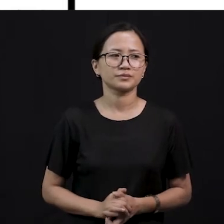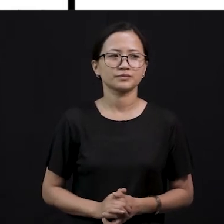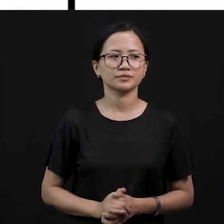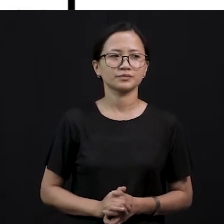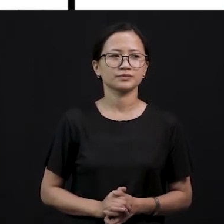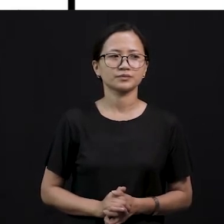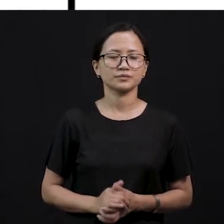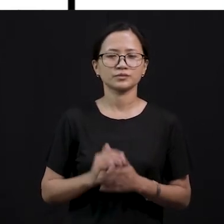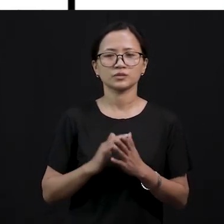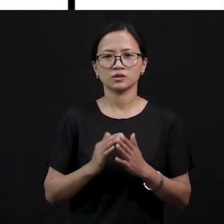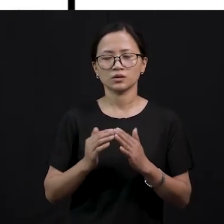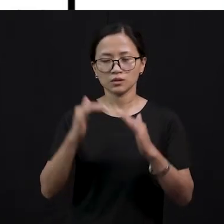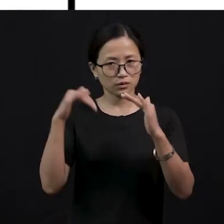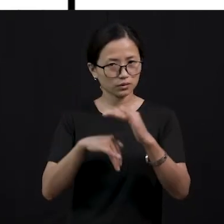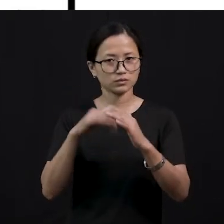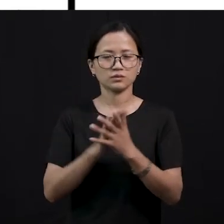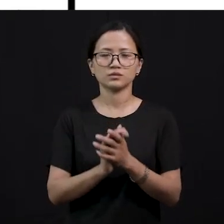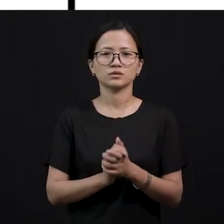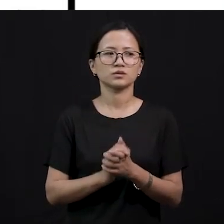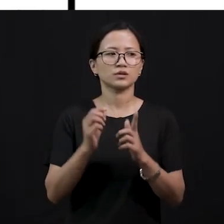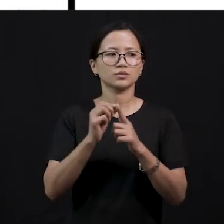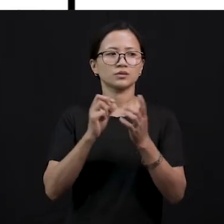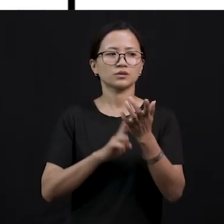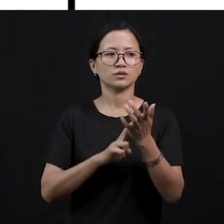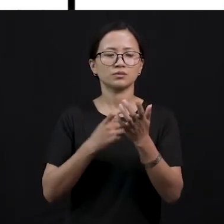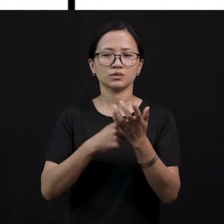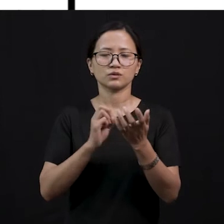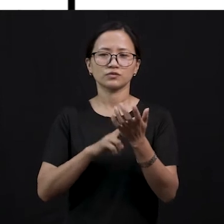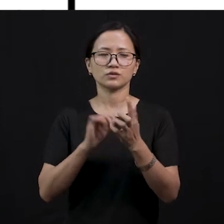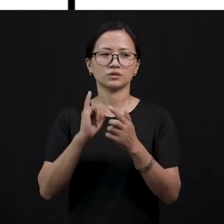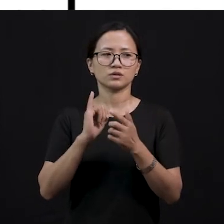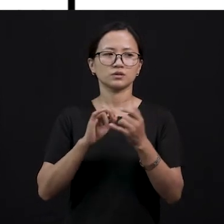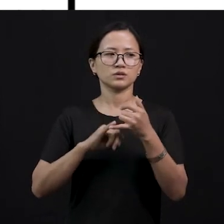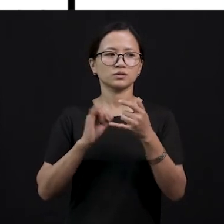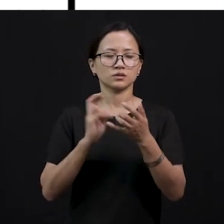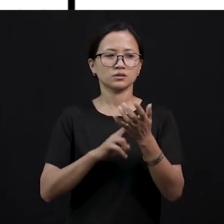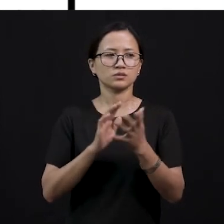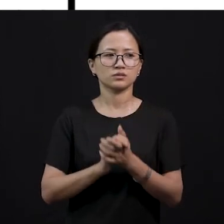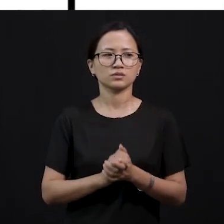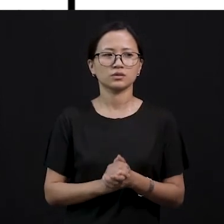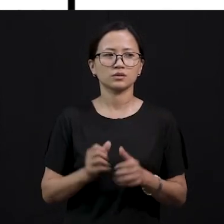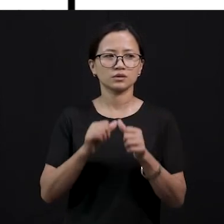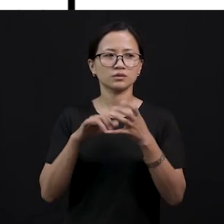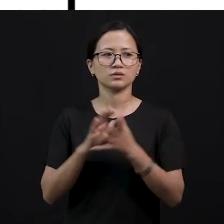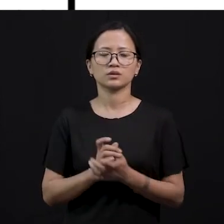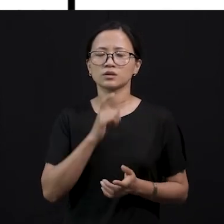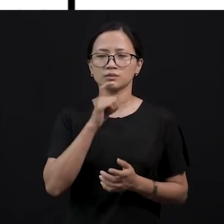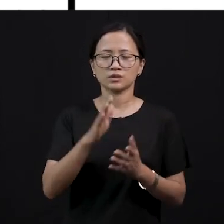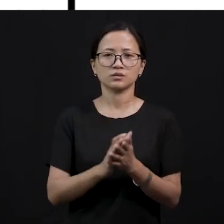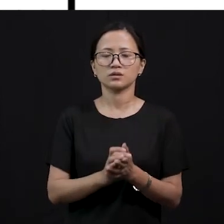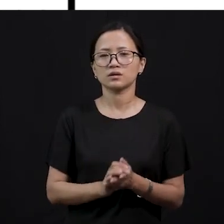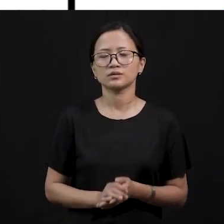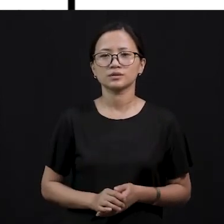So, under this provision of the Act, any citizen of India may request information from